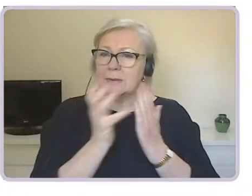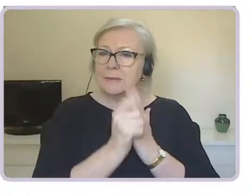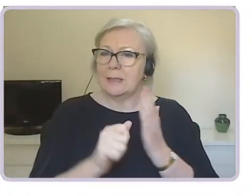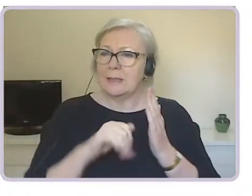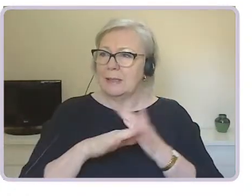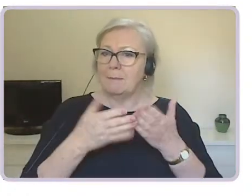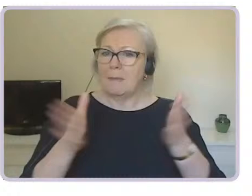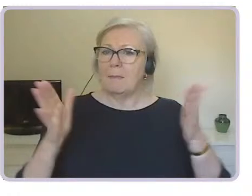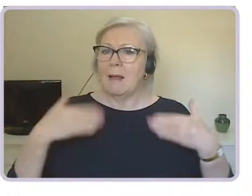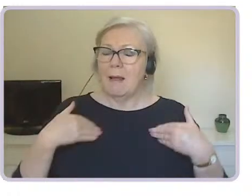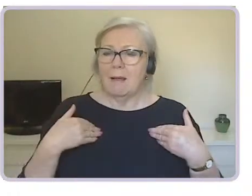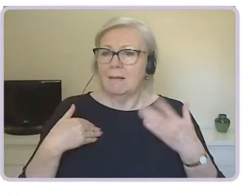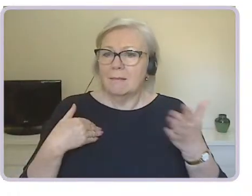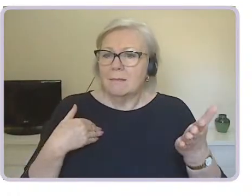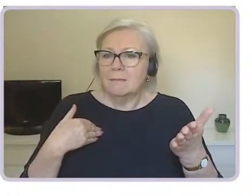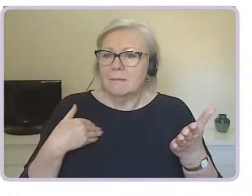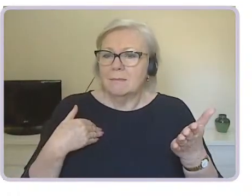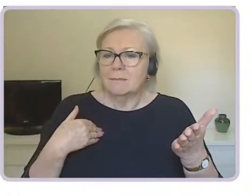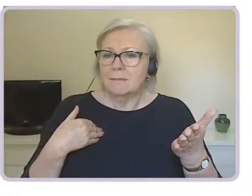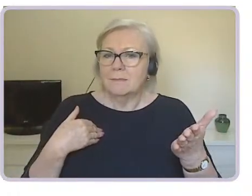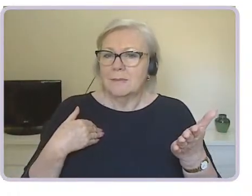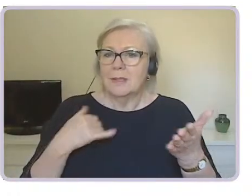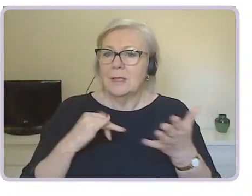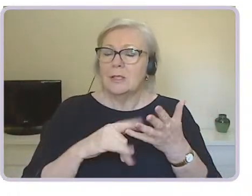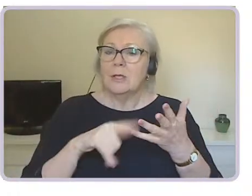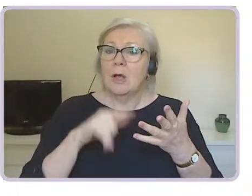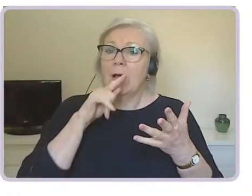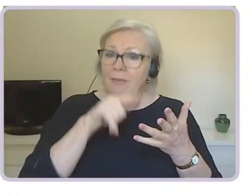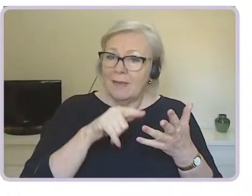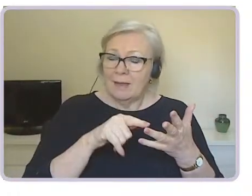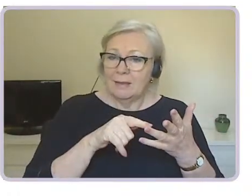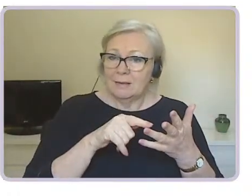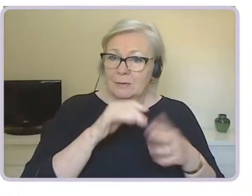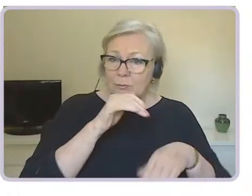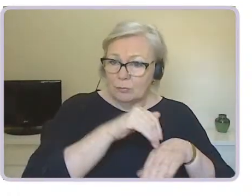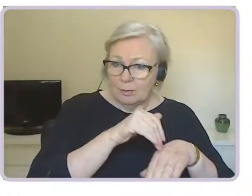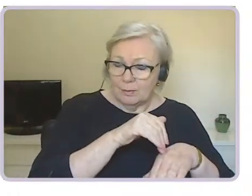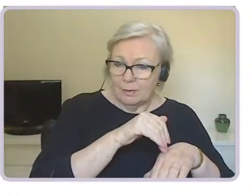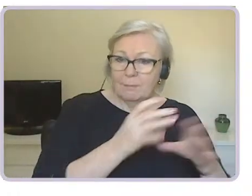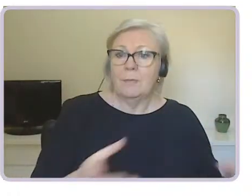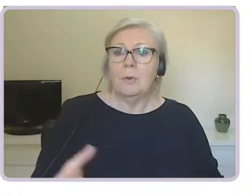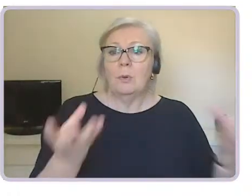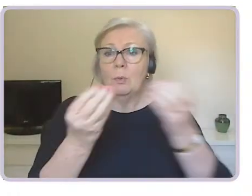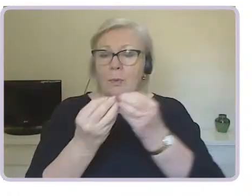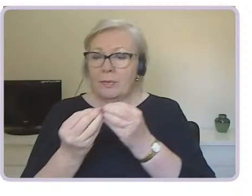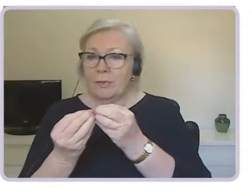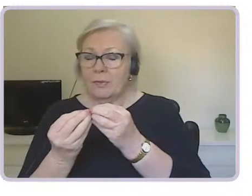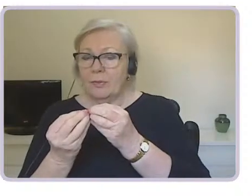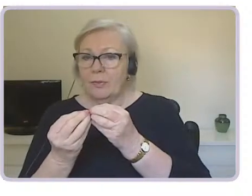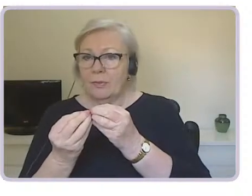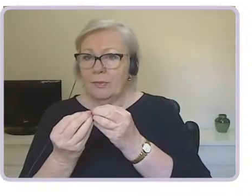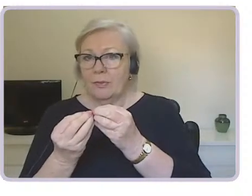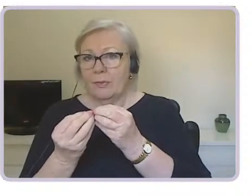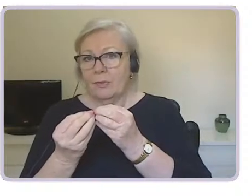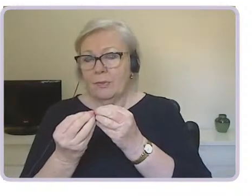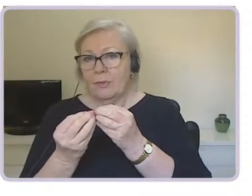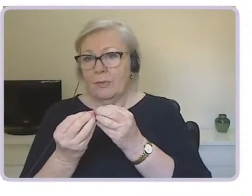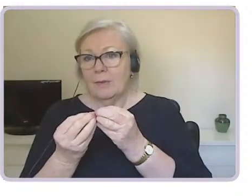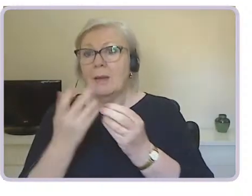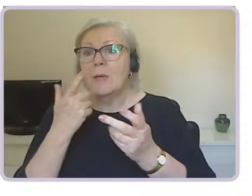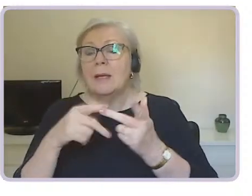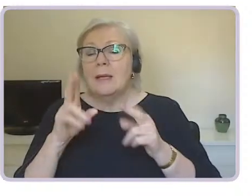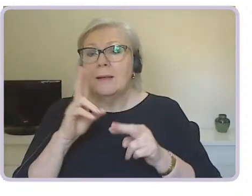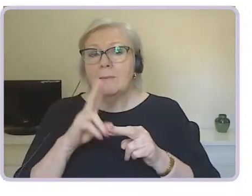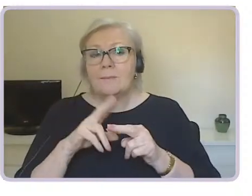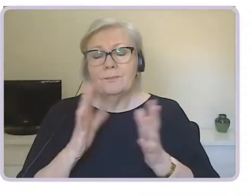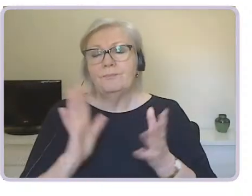do that, and marry that with their capacity to, if they lose,